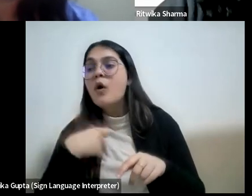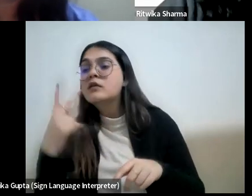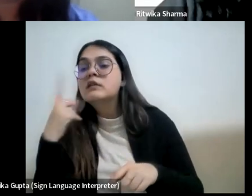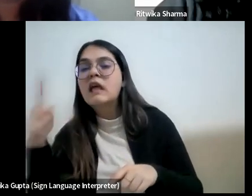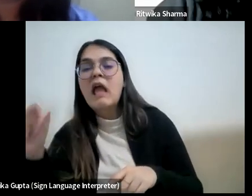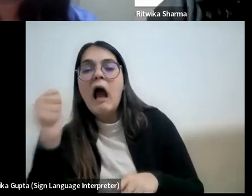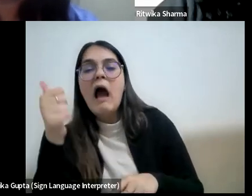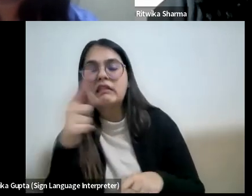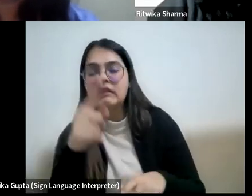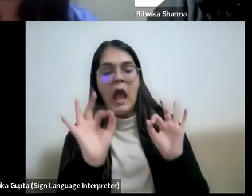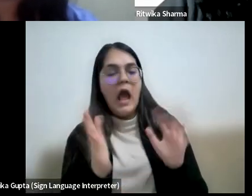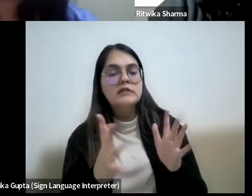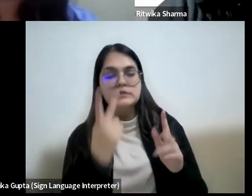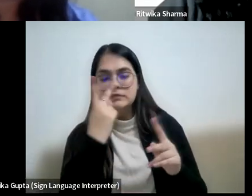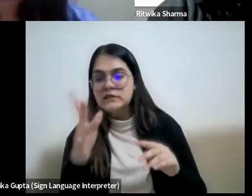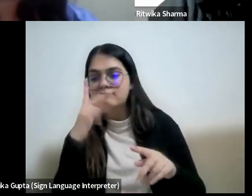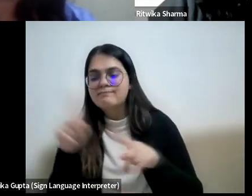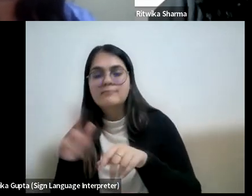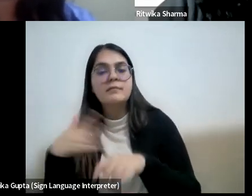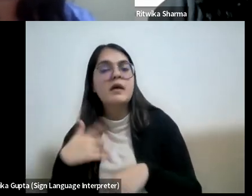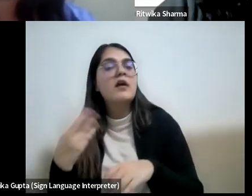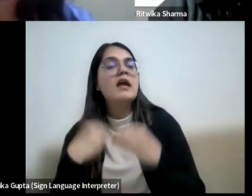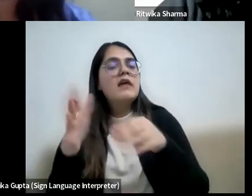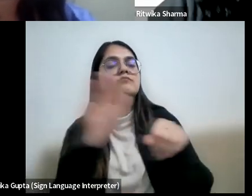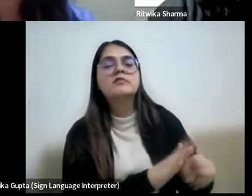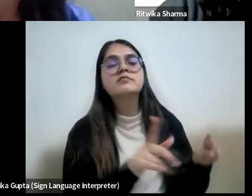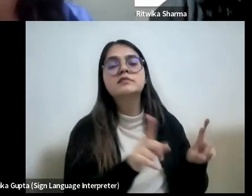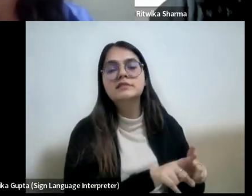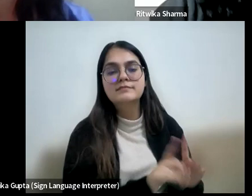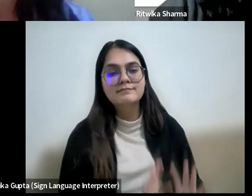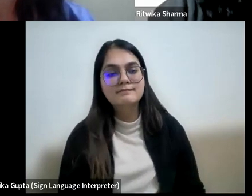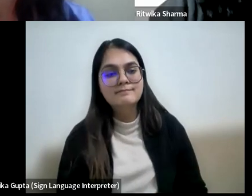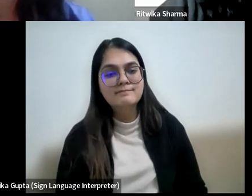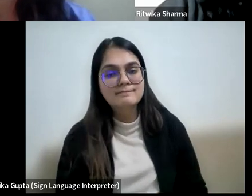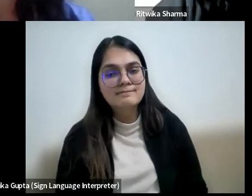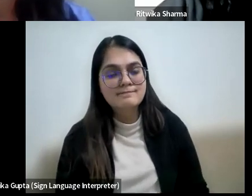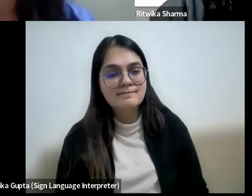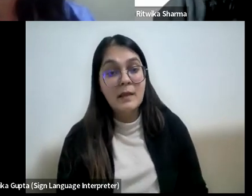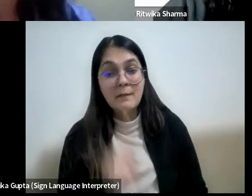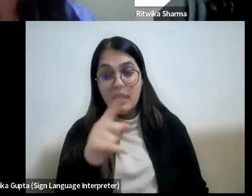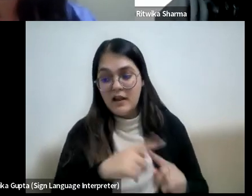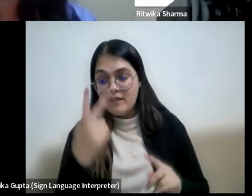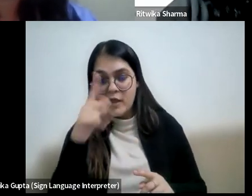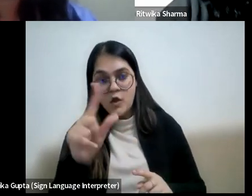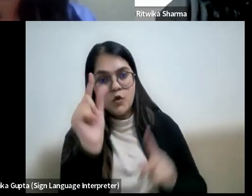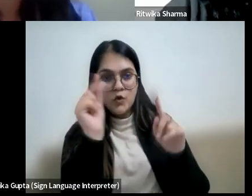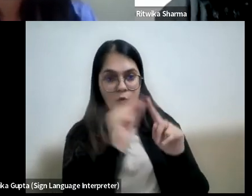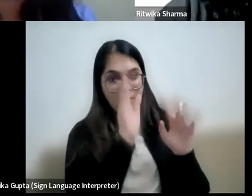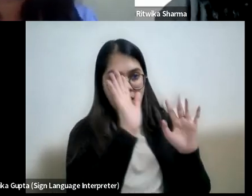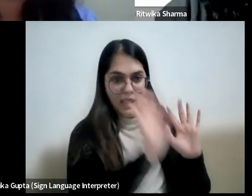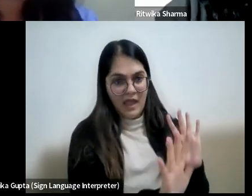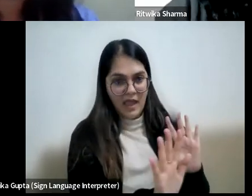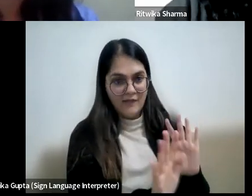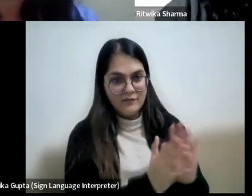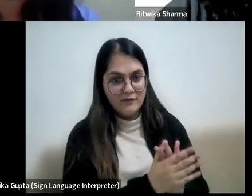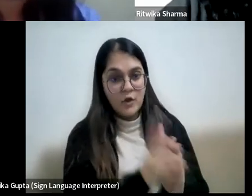already others. And the ironic part of this is, Ritwika, that this is happening in UP, and the nearest other country